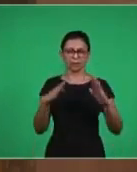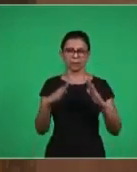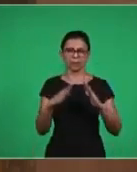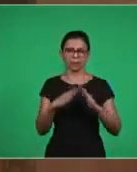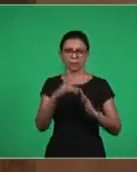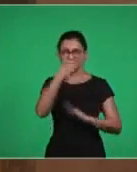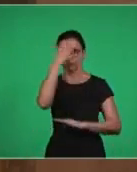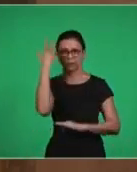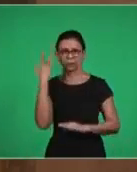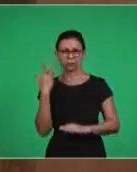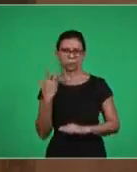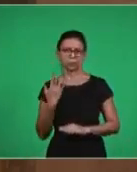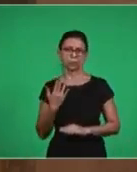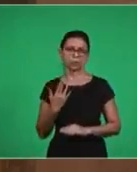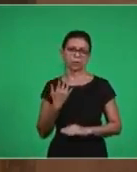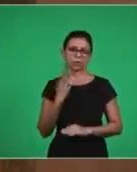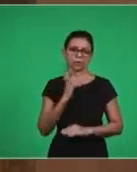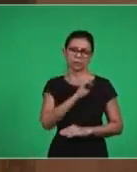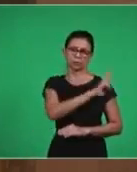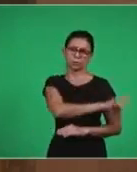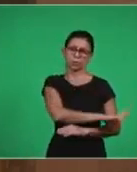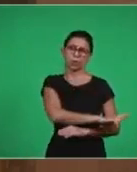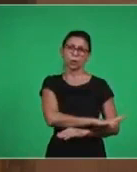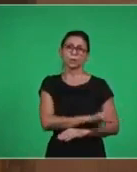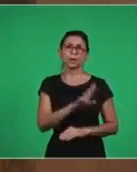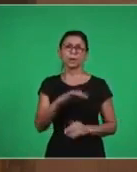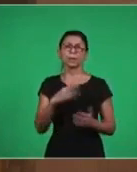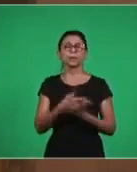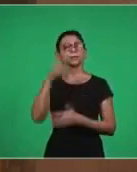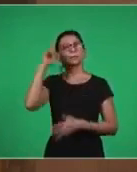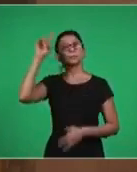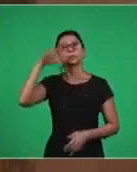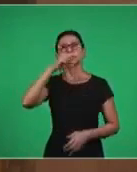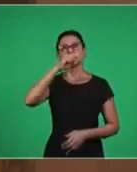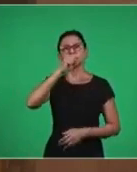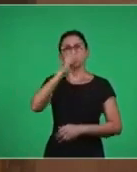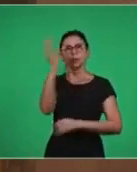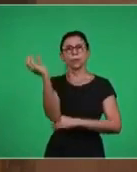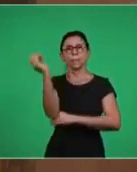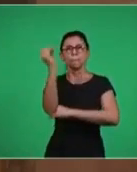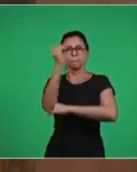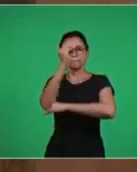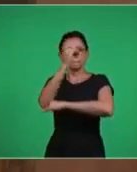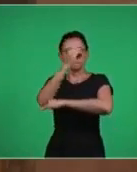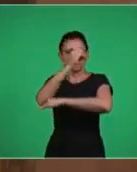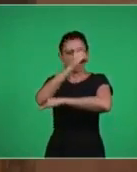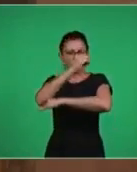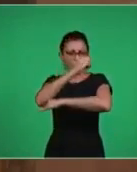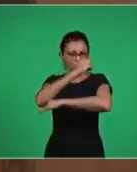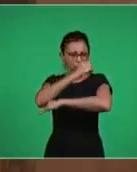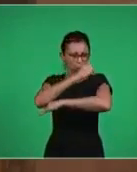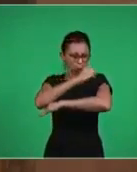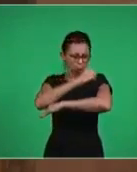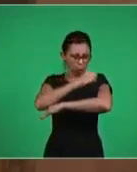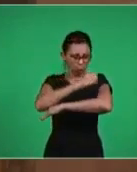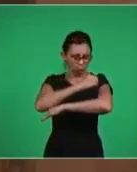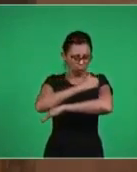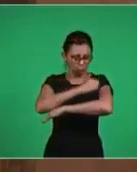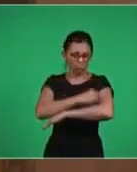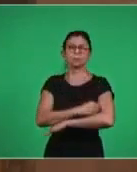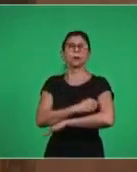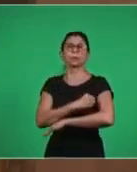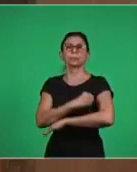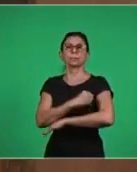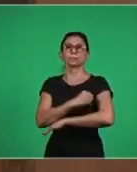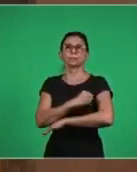says it was a Sabbath. So was the sun was coming down, was an afternoon, and